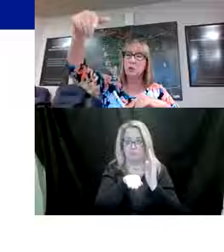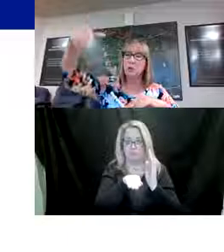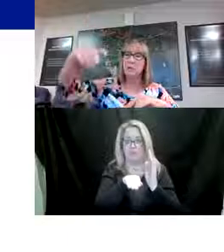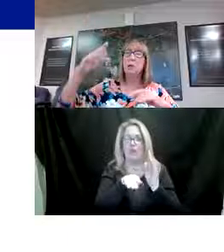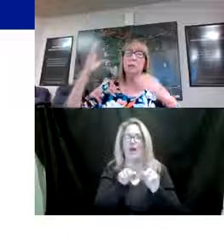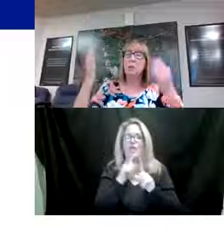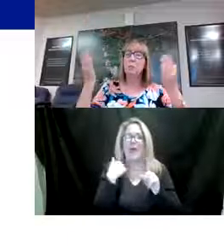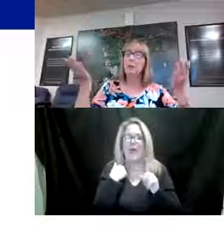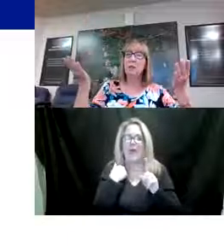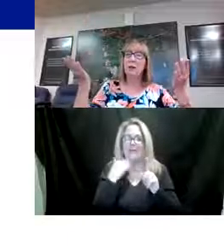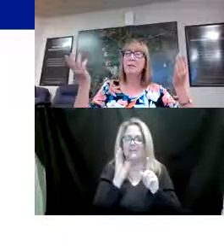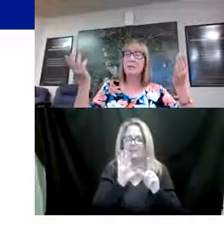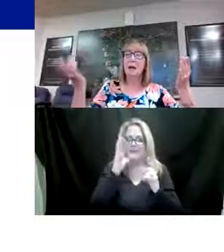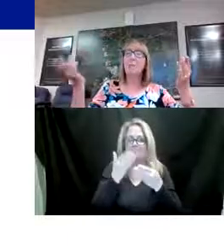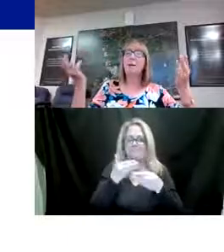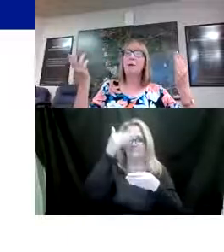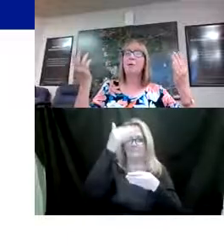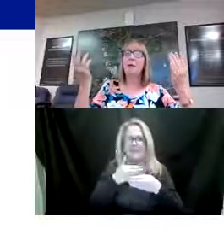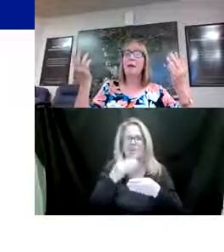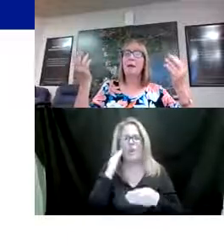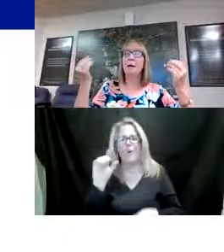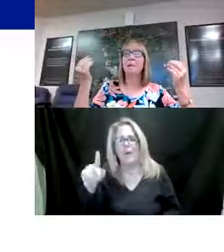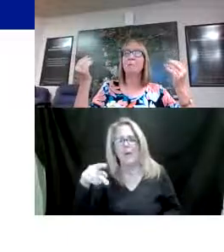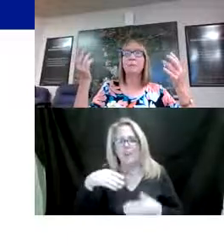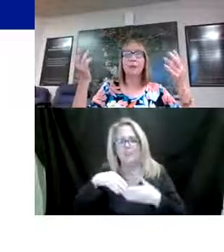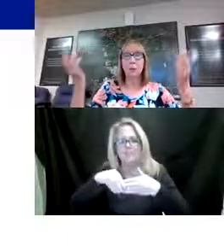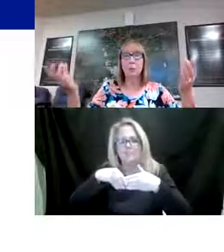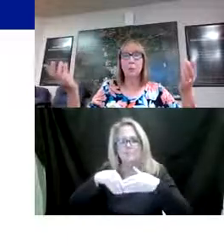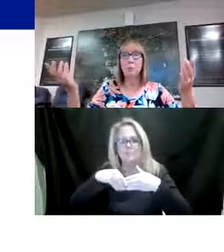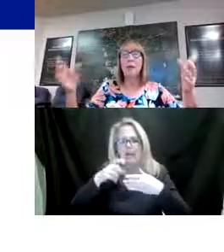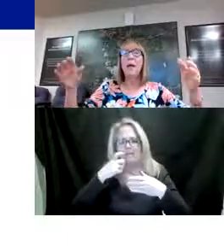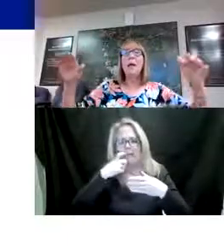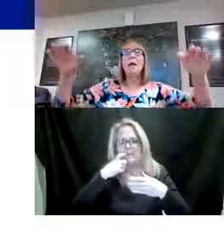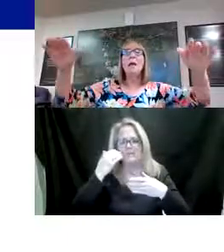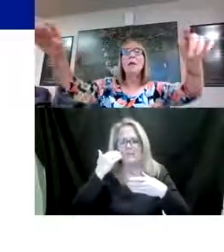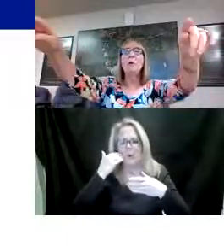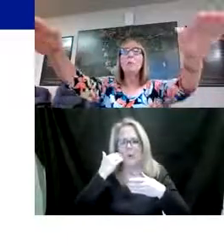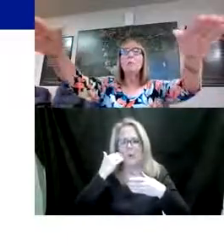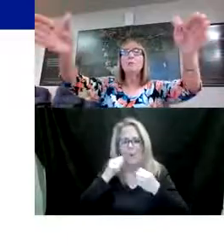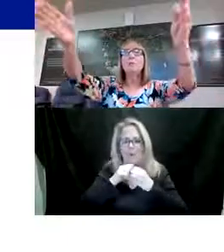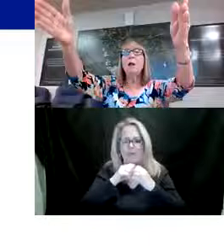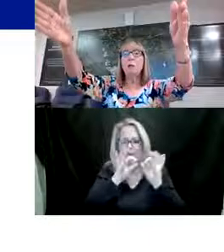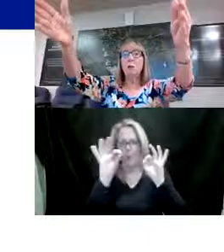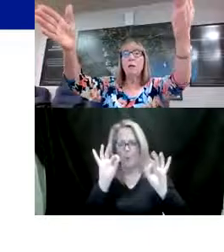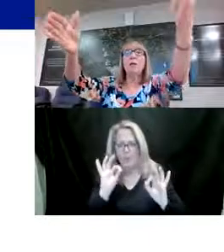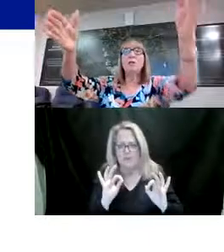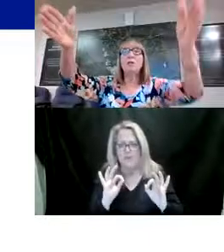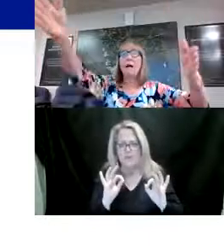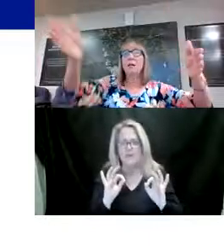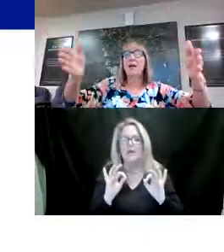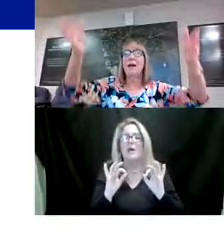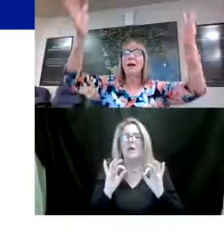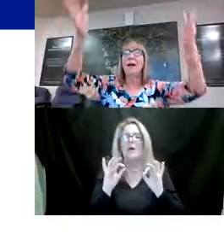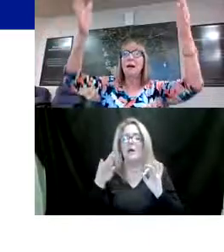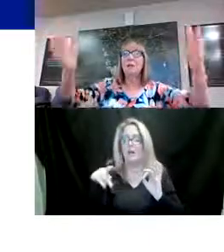holes drilled in it, which is much like the top of a little room. And we were able to Velcro each